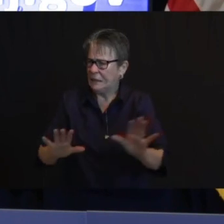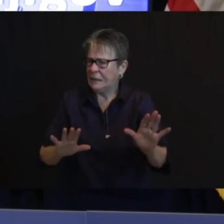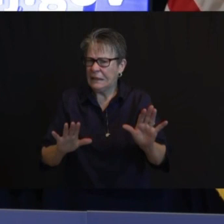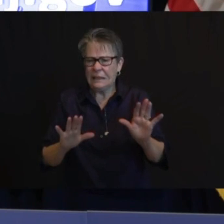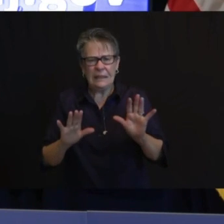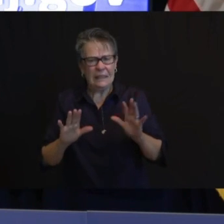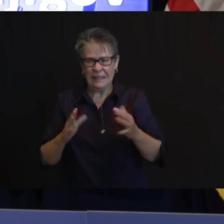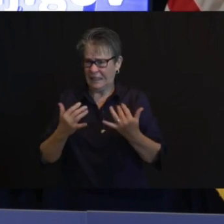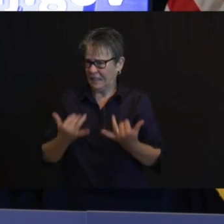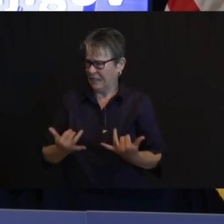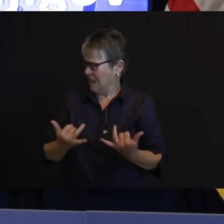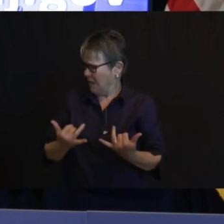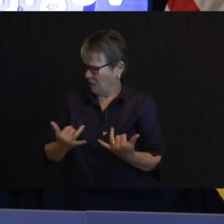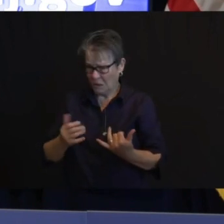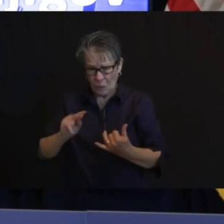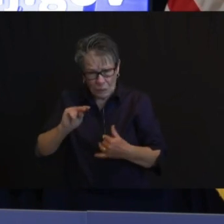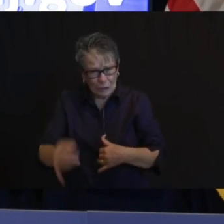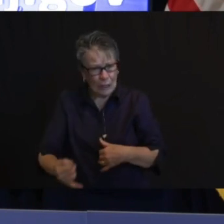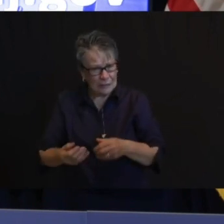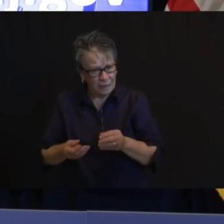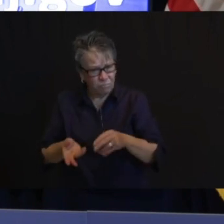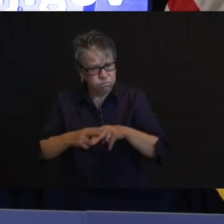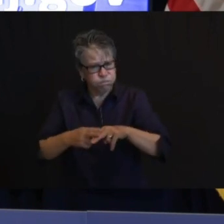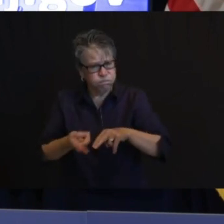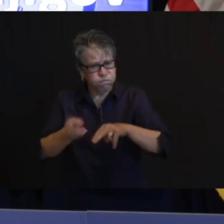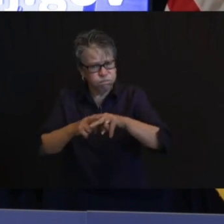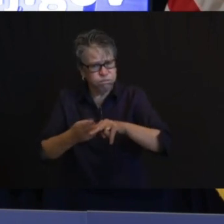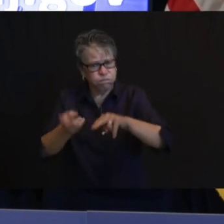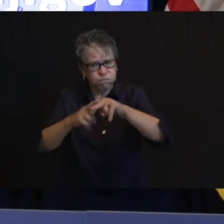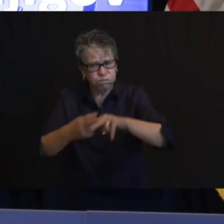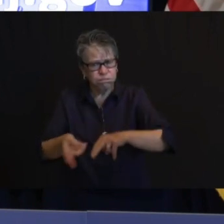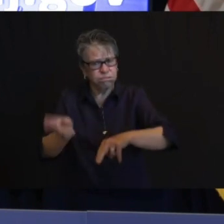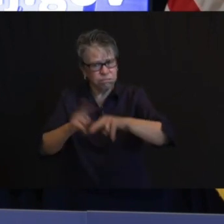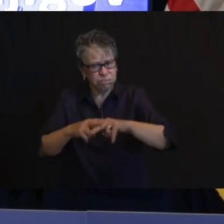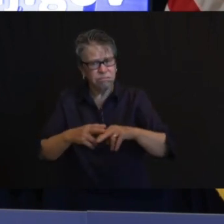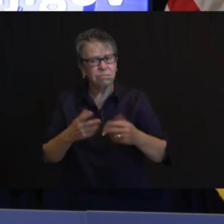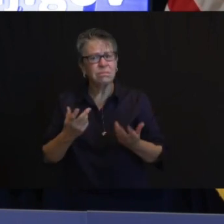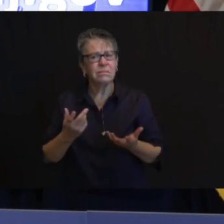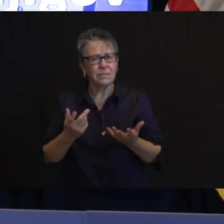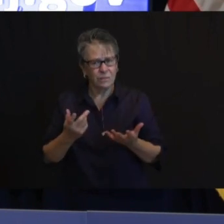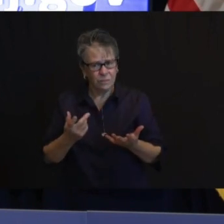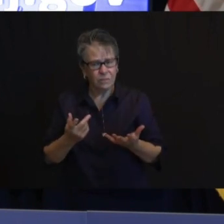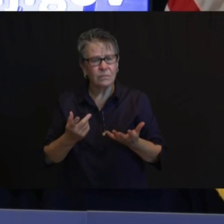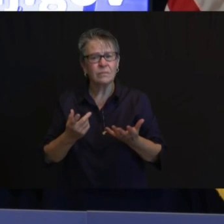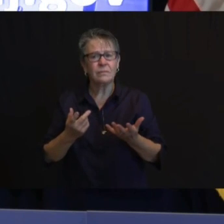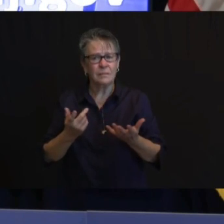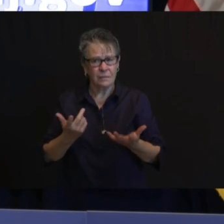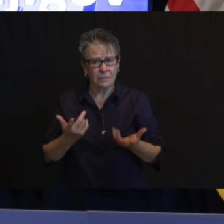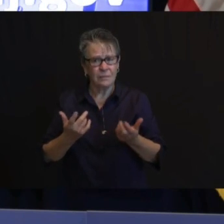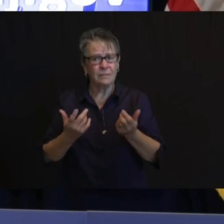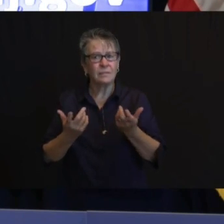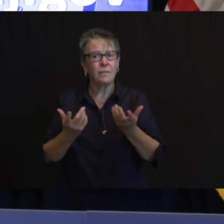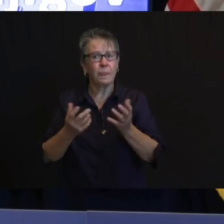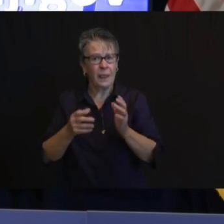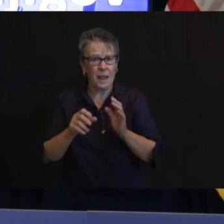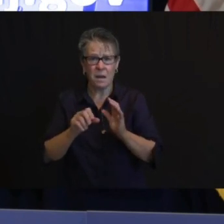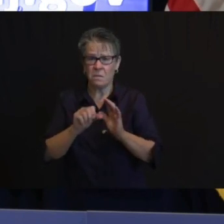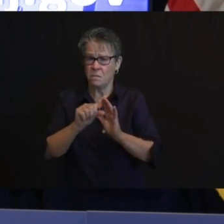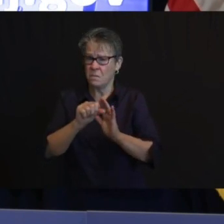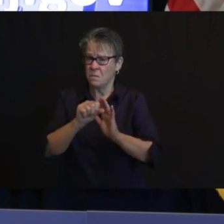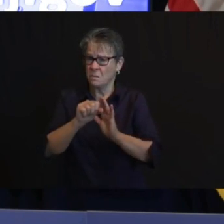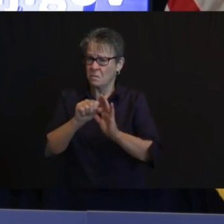state is now in a high COVID-19 activity, according to the department's